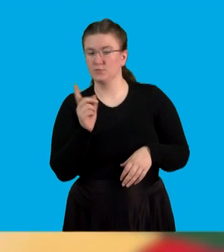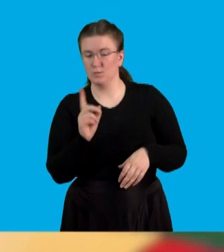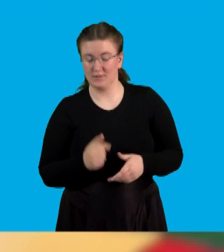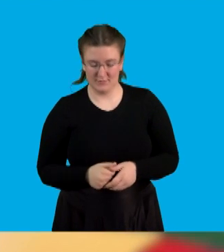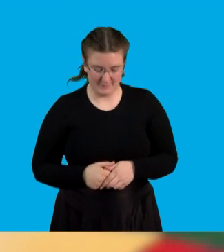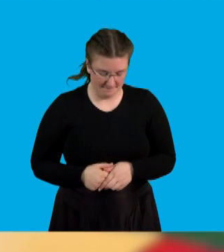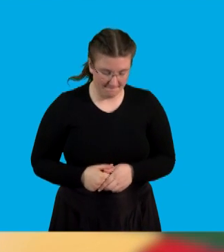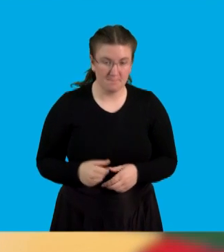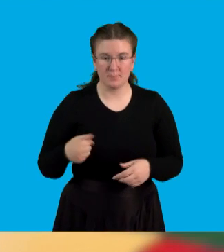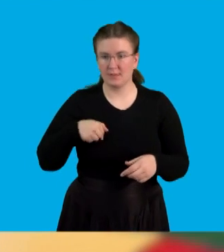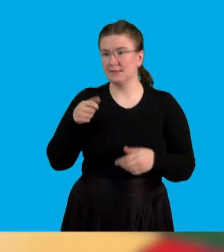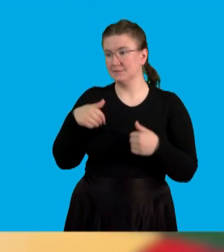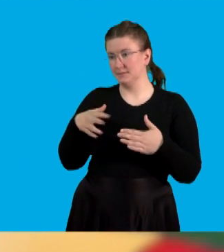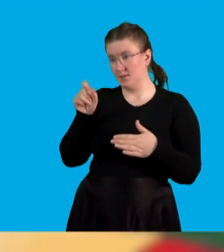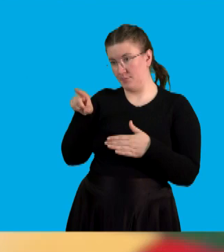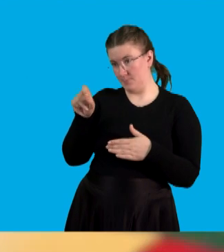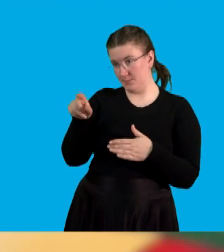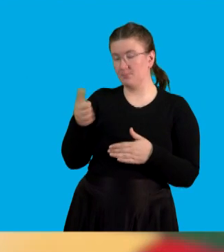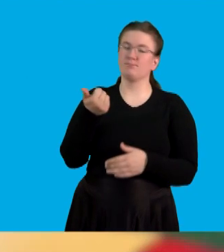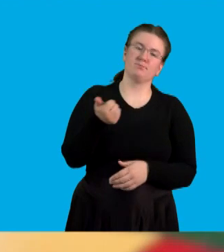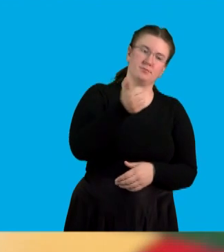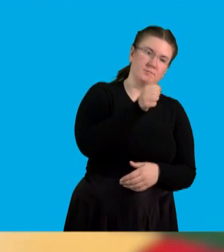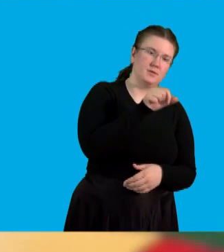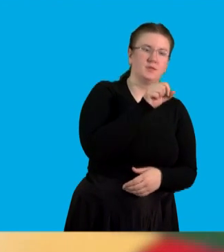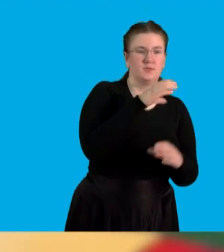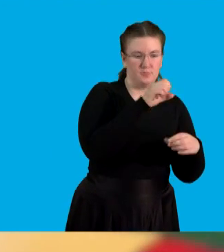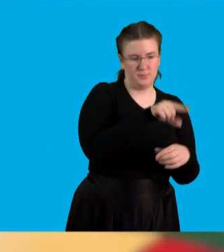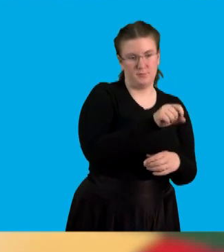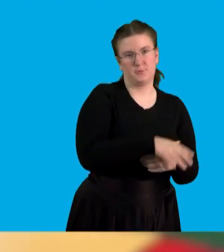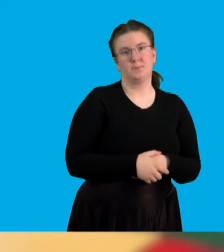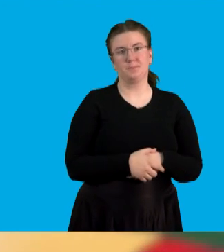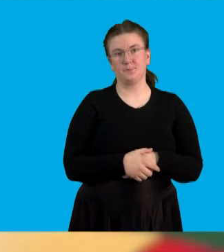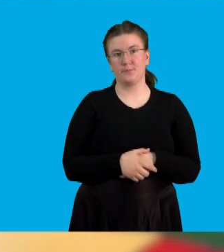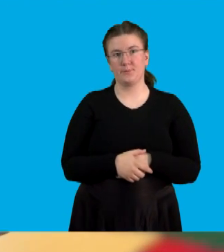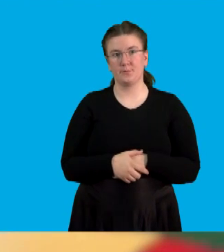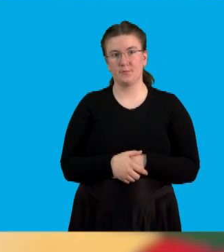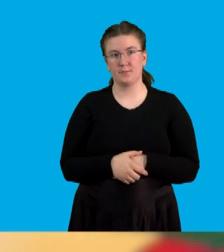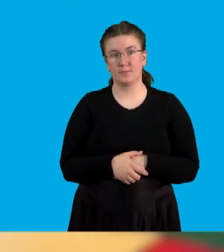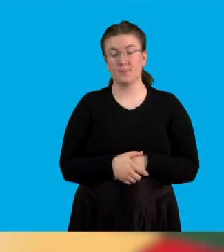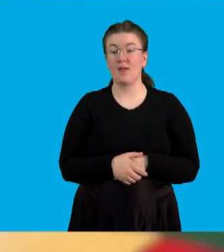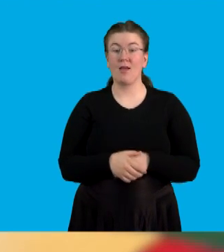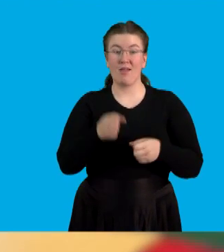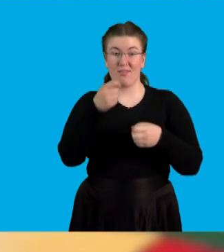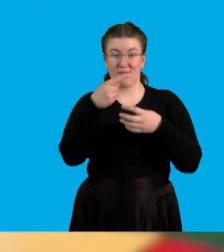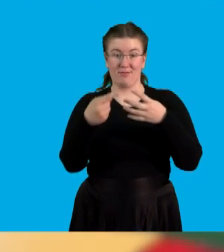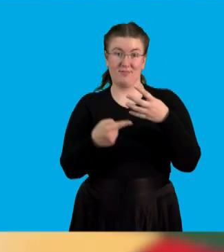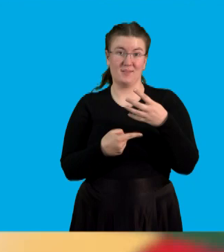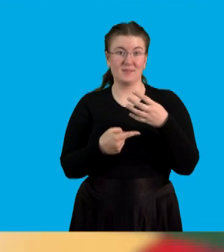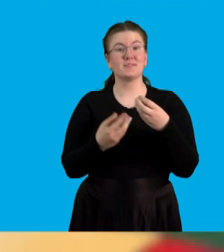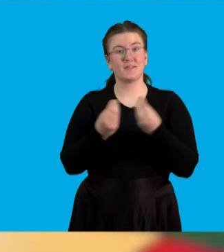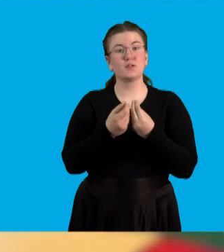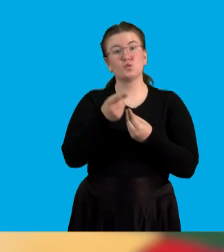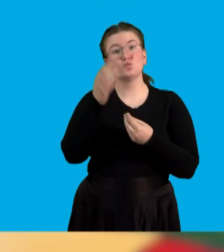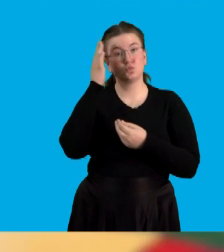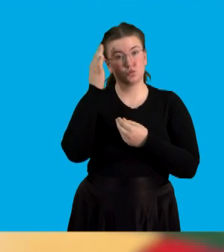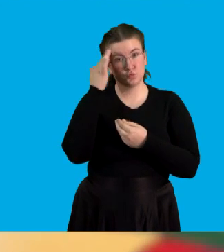then go then into detail and on the refraction of the light that we are talking about. So these are the things that you